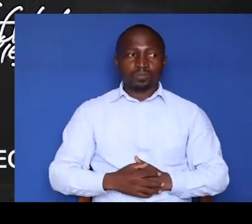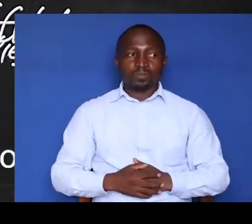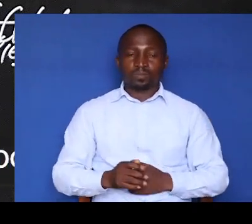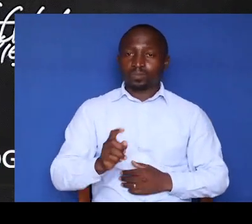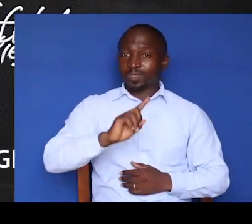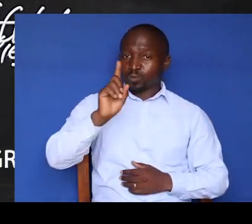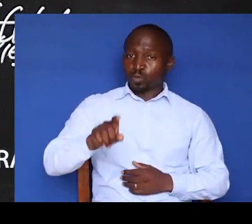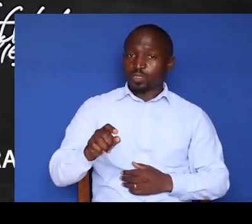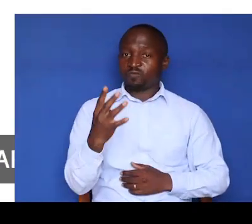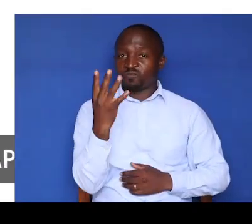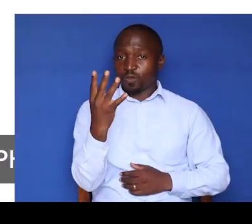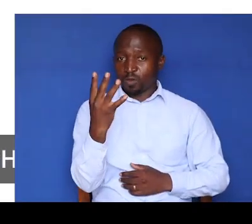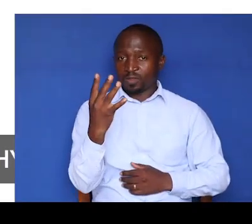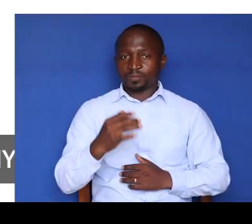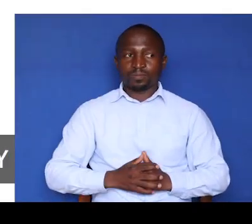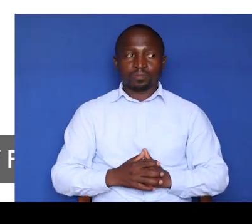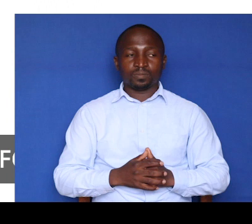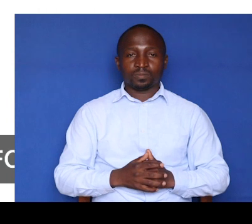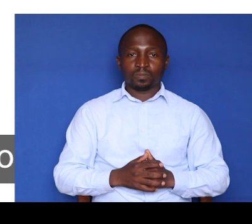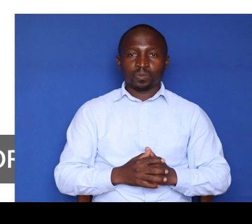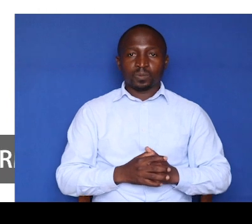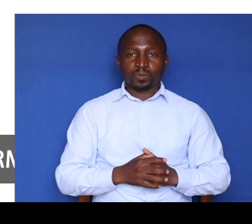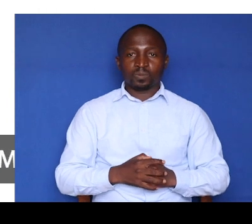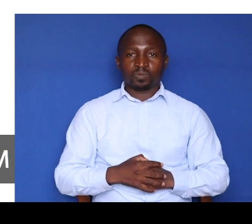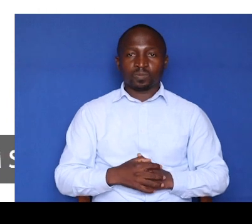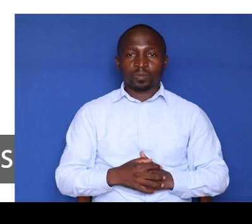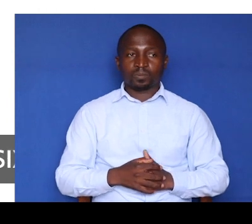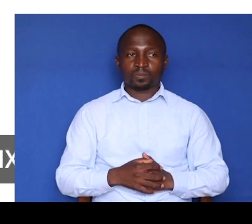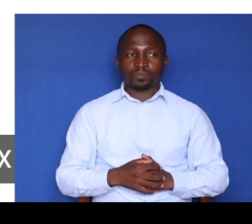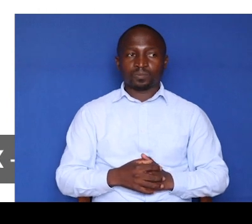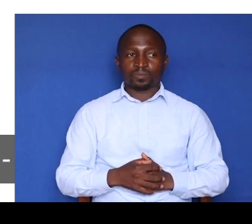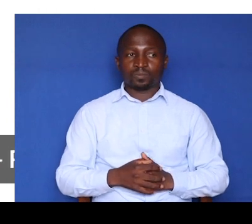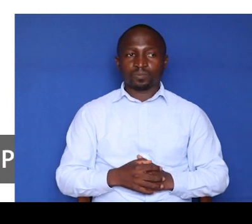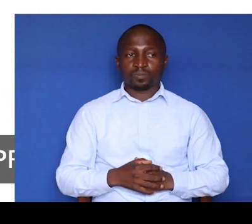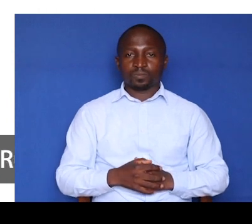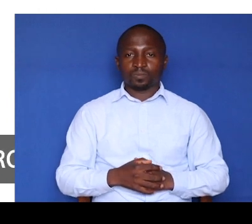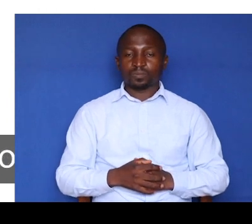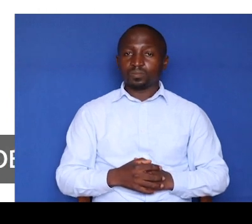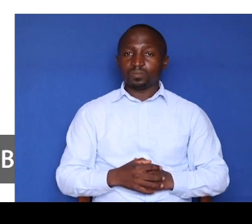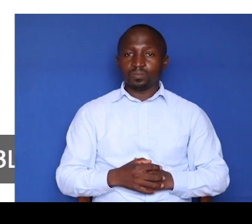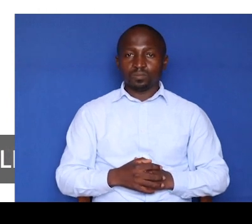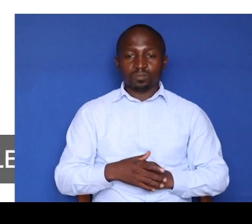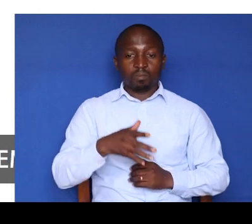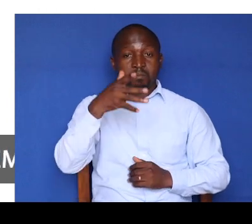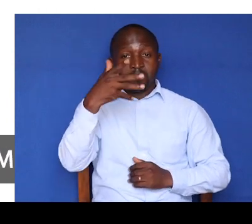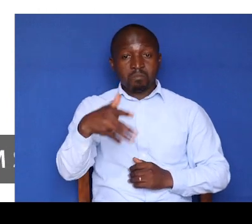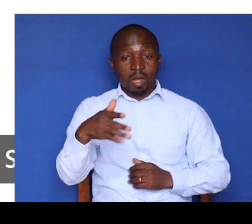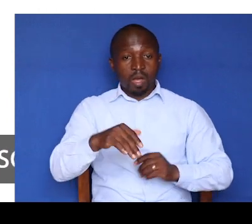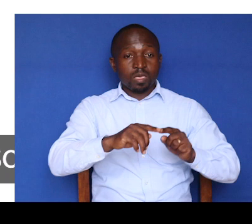Question number 4. Variation of water volume in the river is an